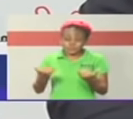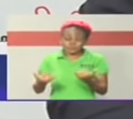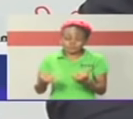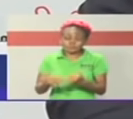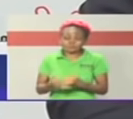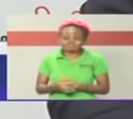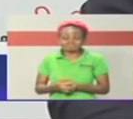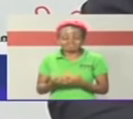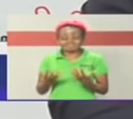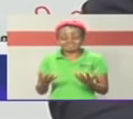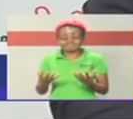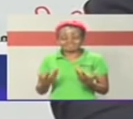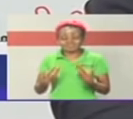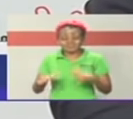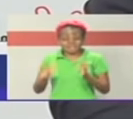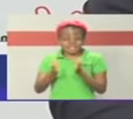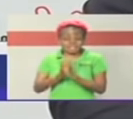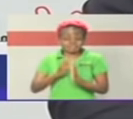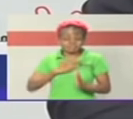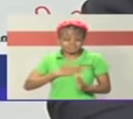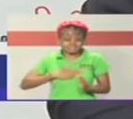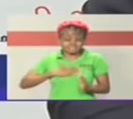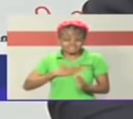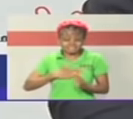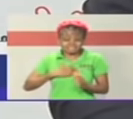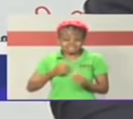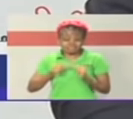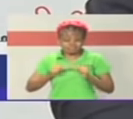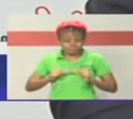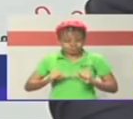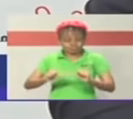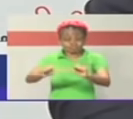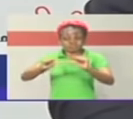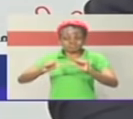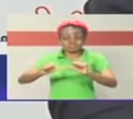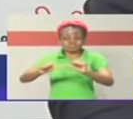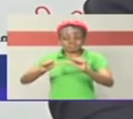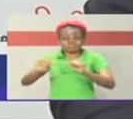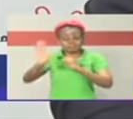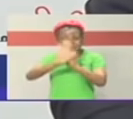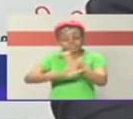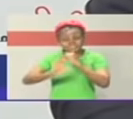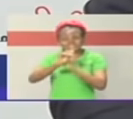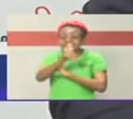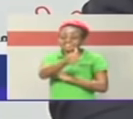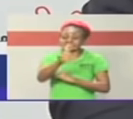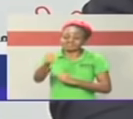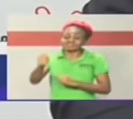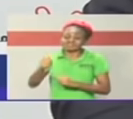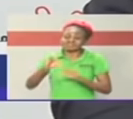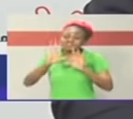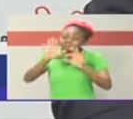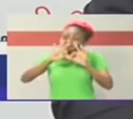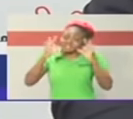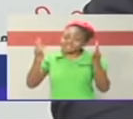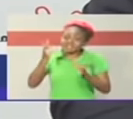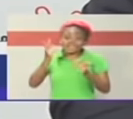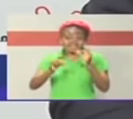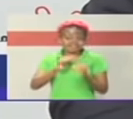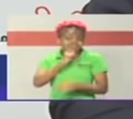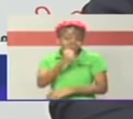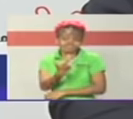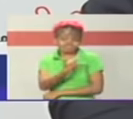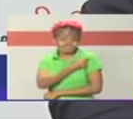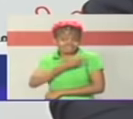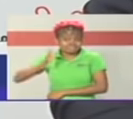conference. We ask that you please continue to protect yourself and your loved ones. If you haven't received your COVID-19 vaccine as